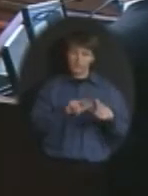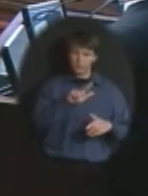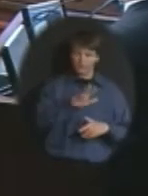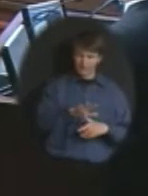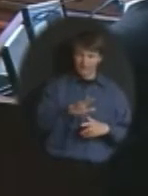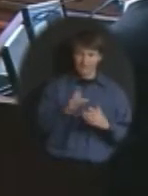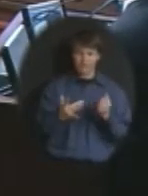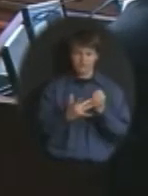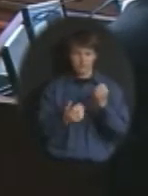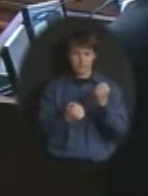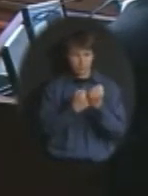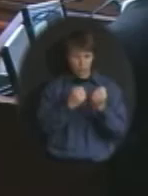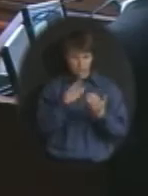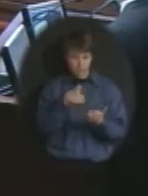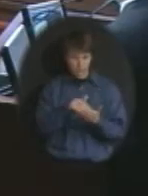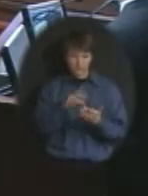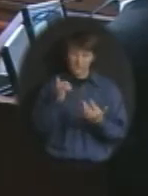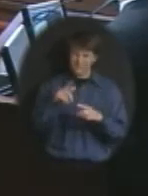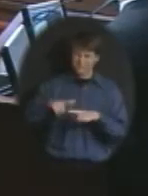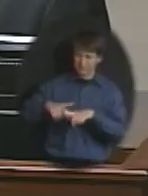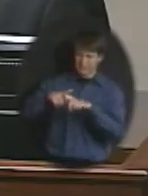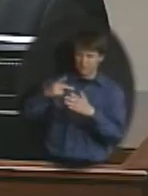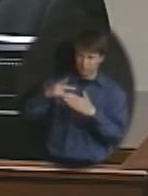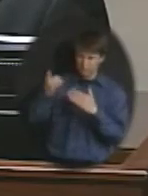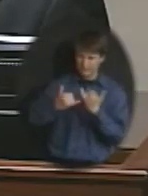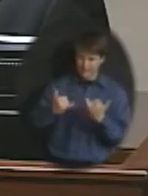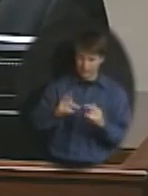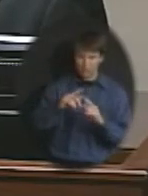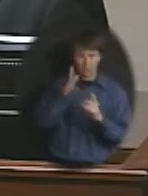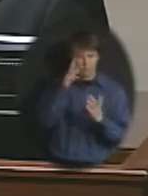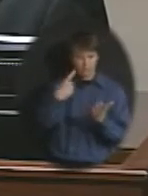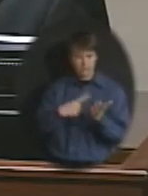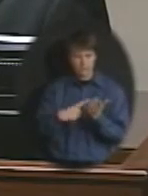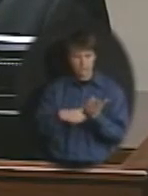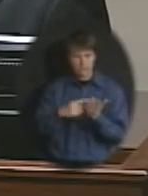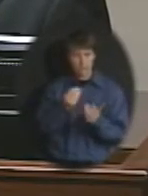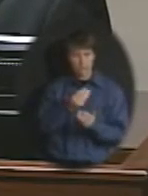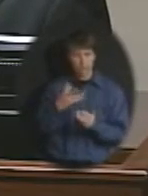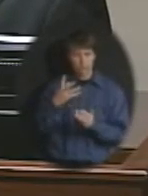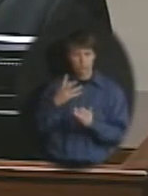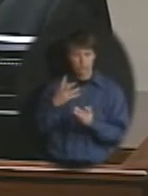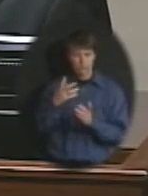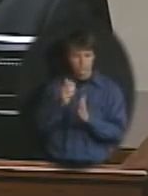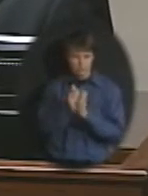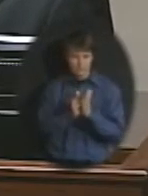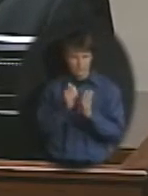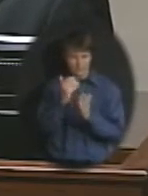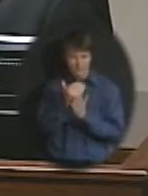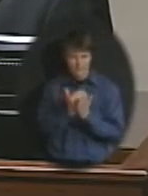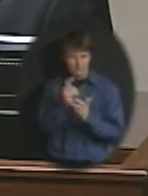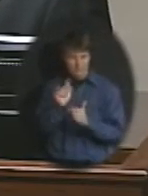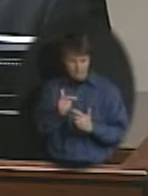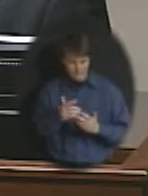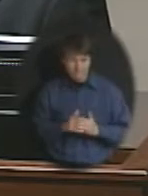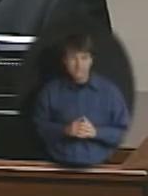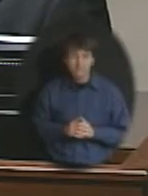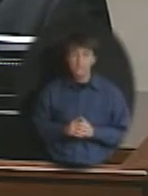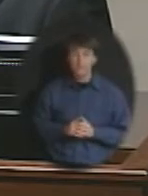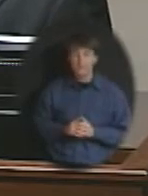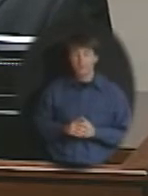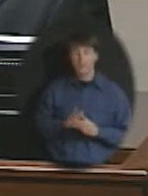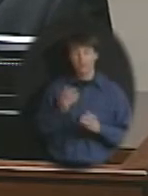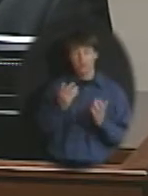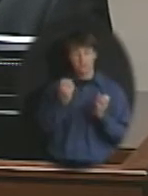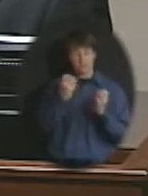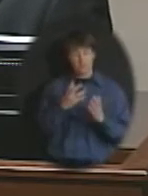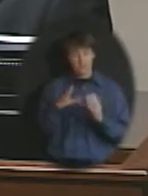Tech Support Center, which is a pending project right now that we'll be discussing in just a few agenda items. We had numerous additions